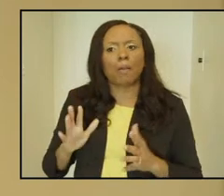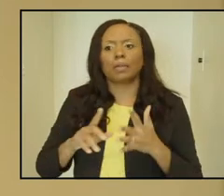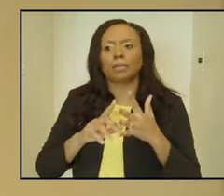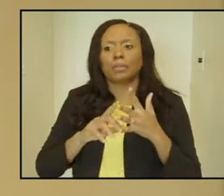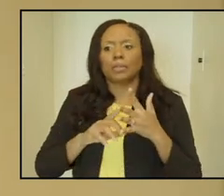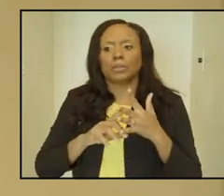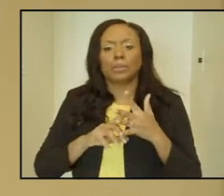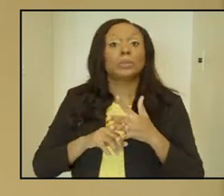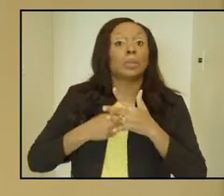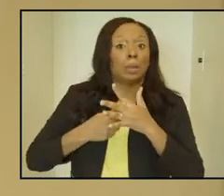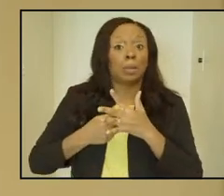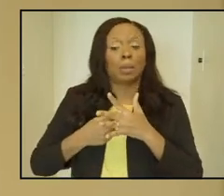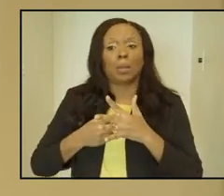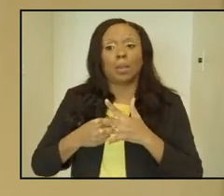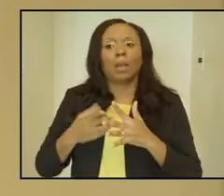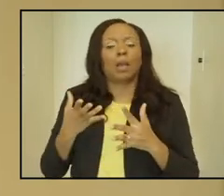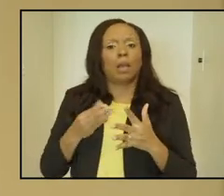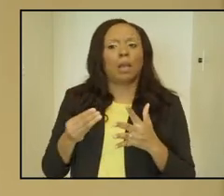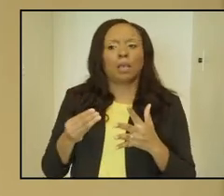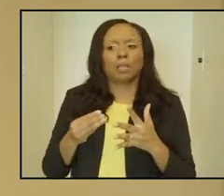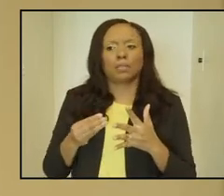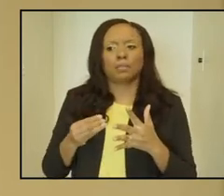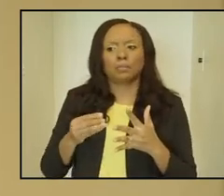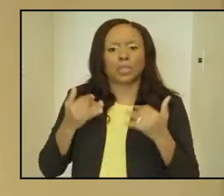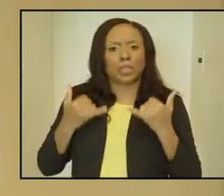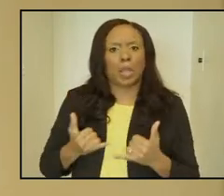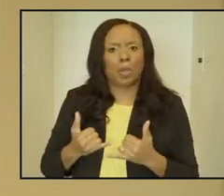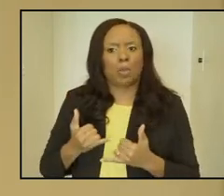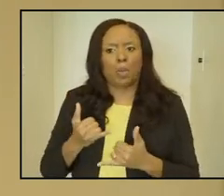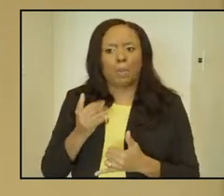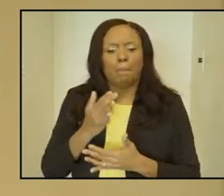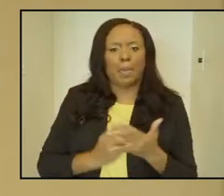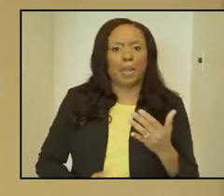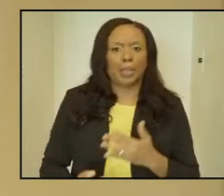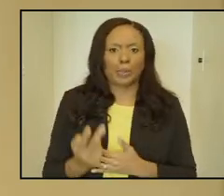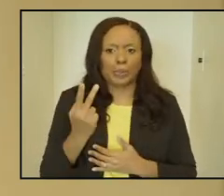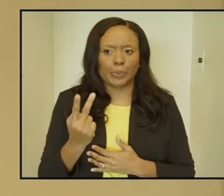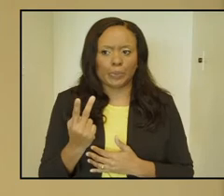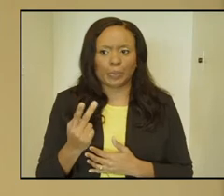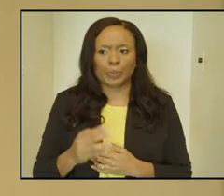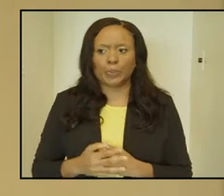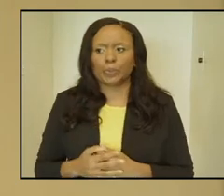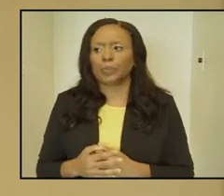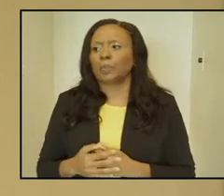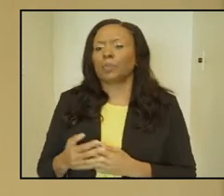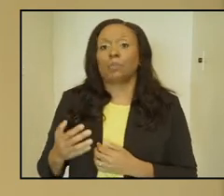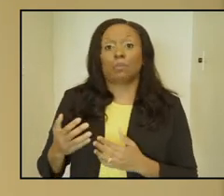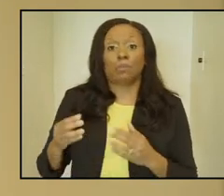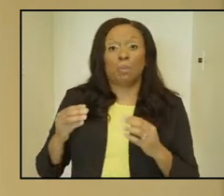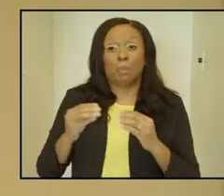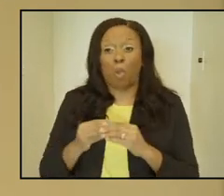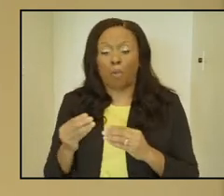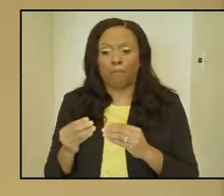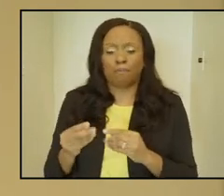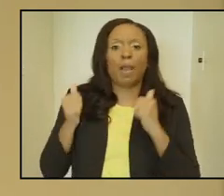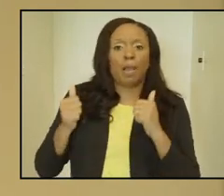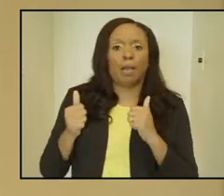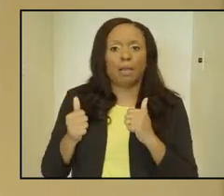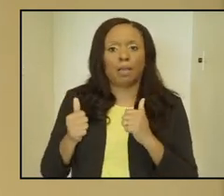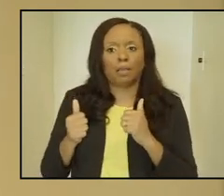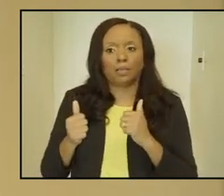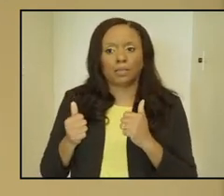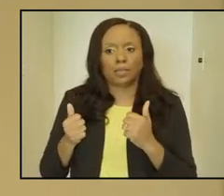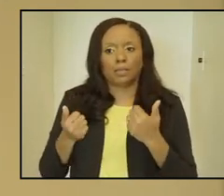to both users and the government include cost efficiencies, increased speed of completing transactions, and